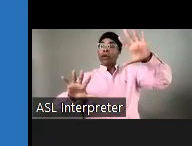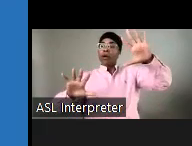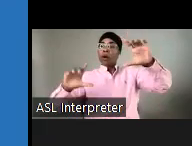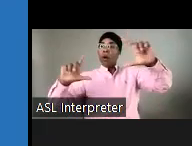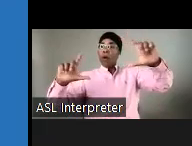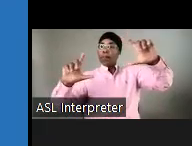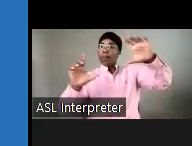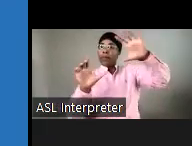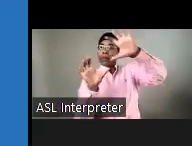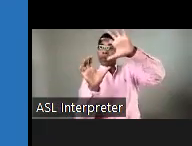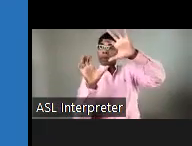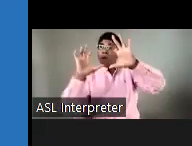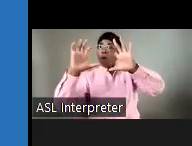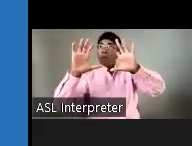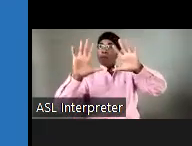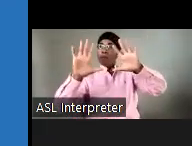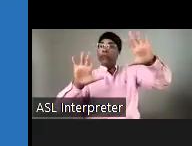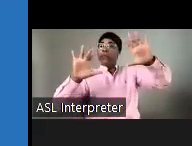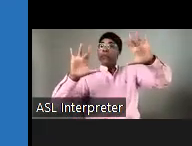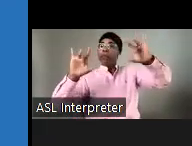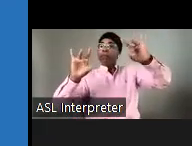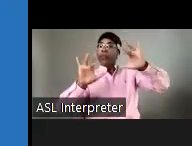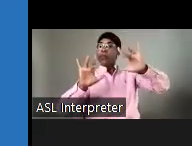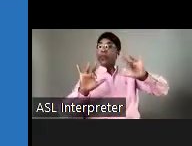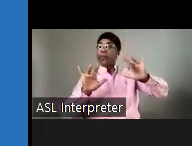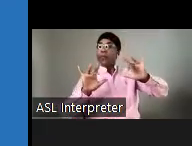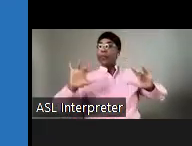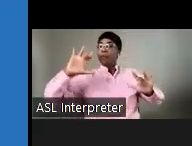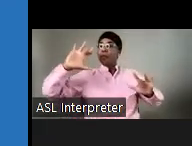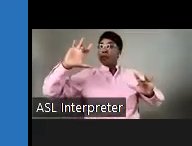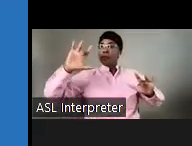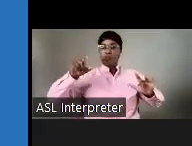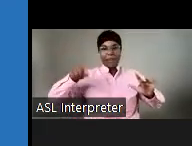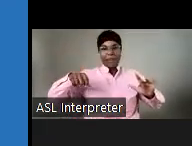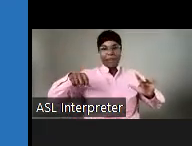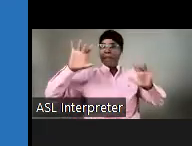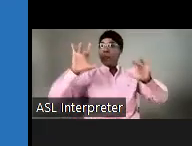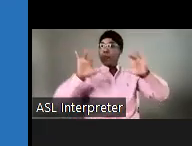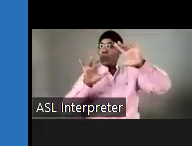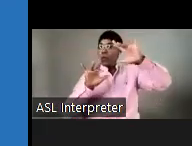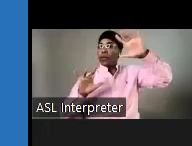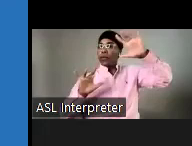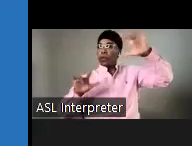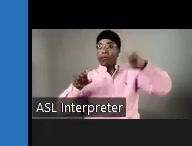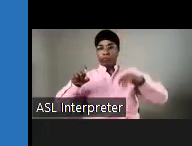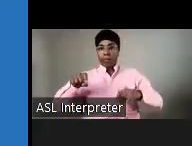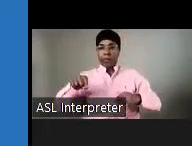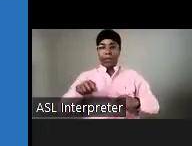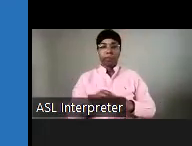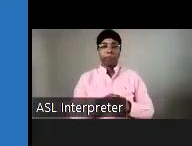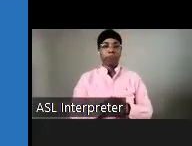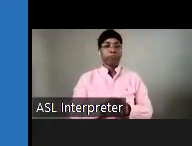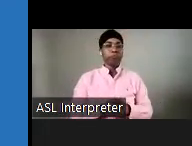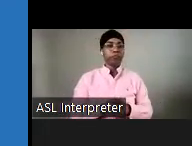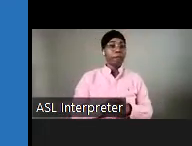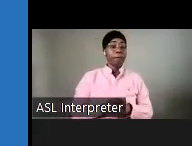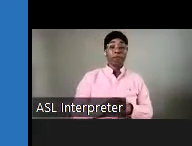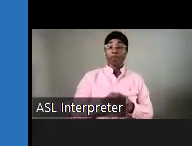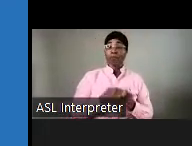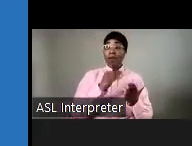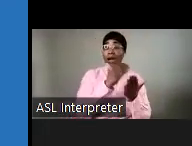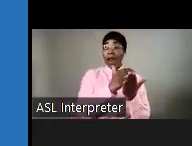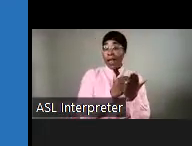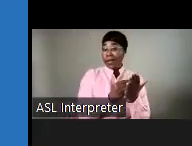in our project that we call SP3. Now, lessons we learned from all this is to start small. Like I said, we did a